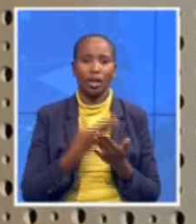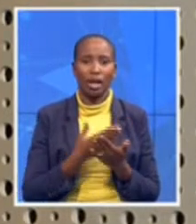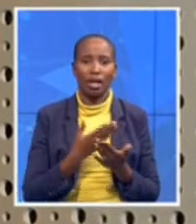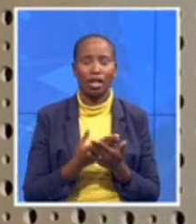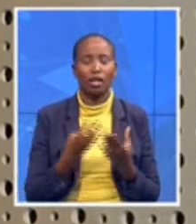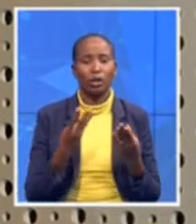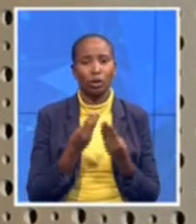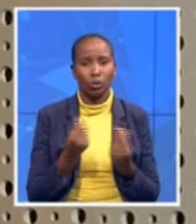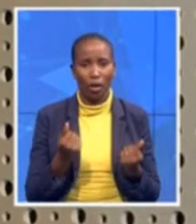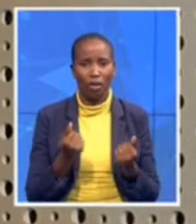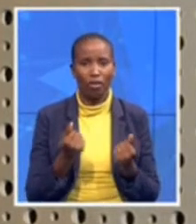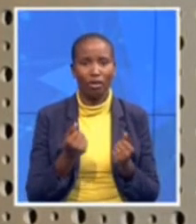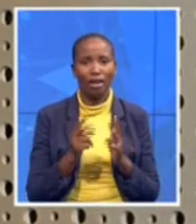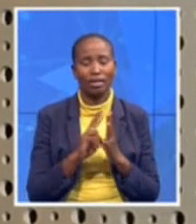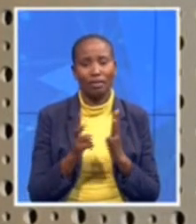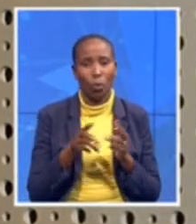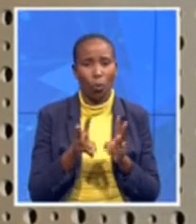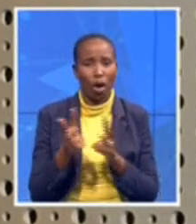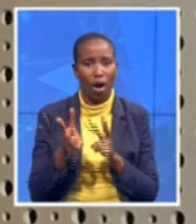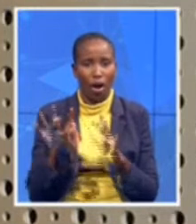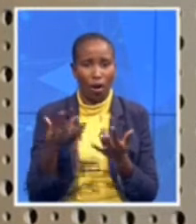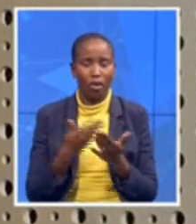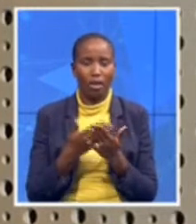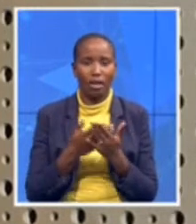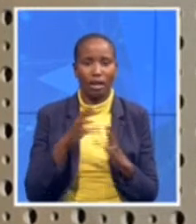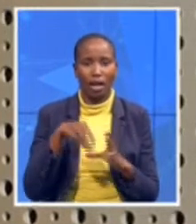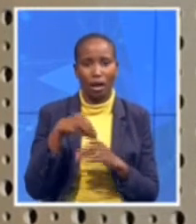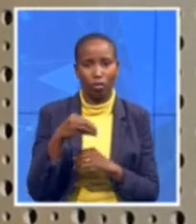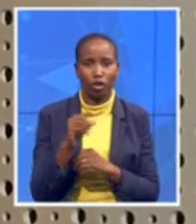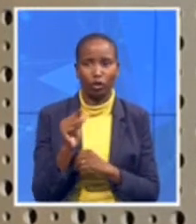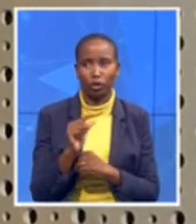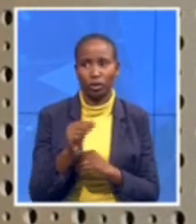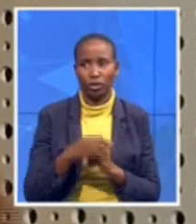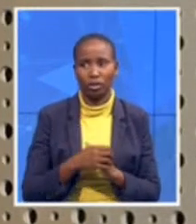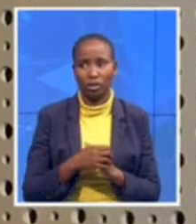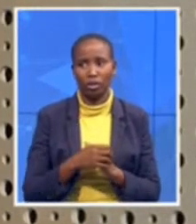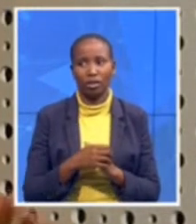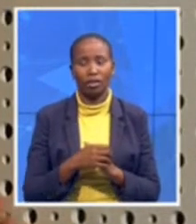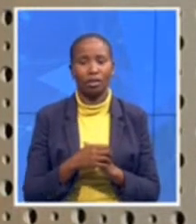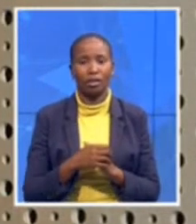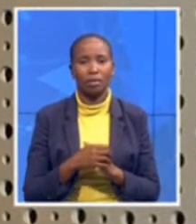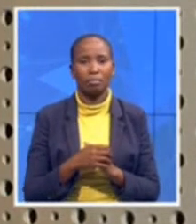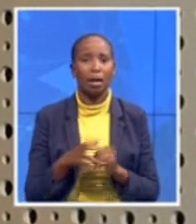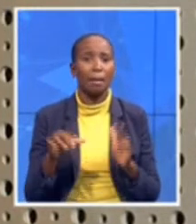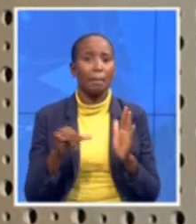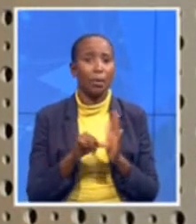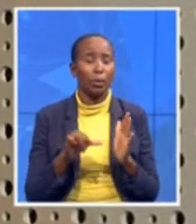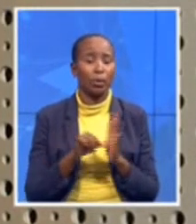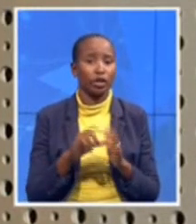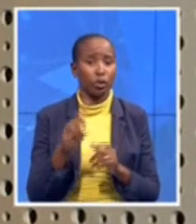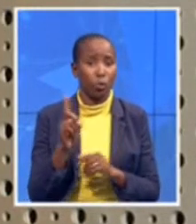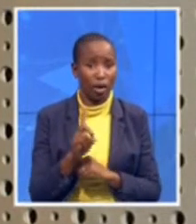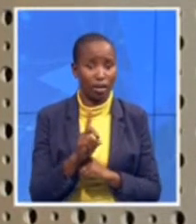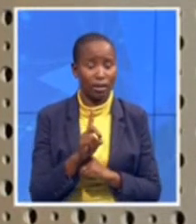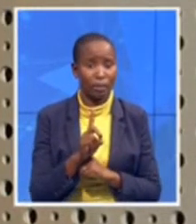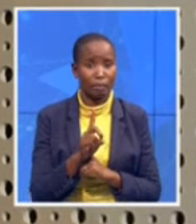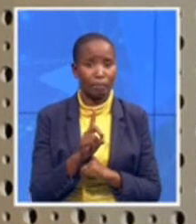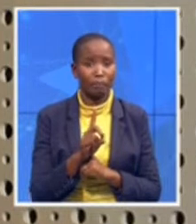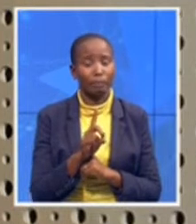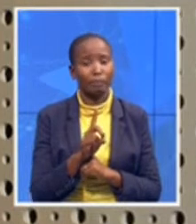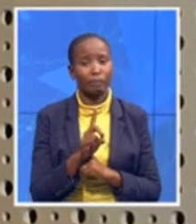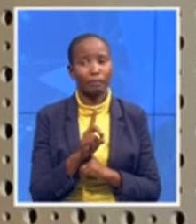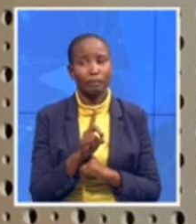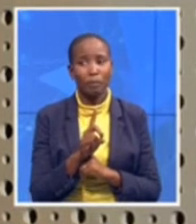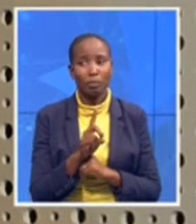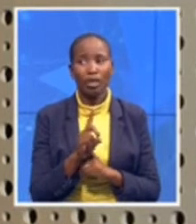outline quite shortly. But the very important thing is the issues that are contained in the bill and the manner in which we